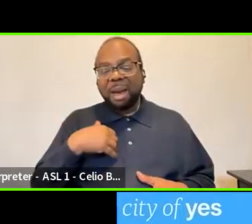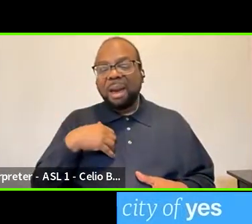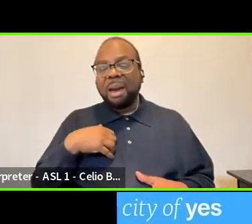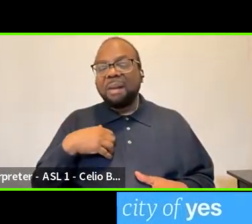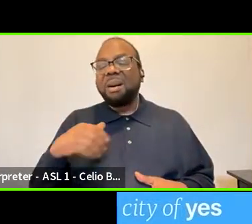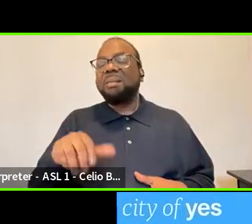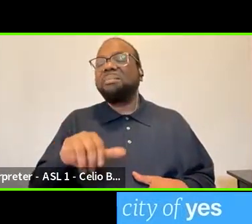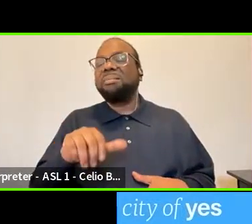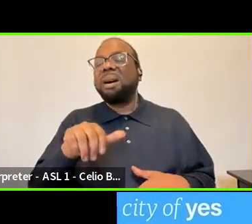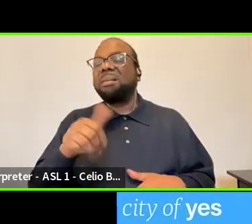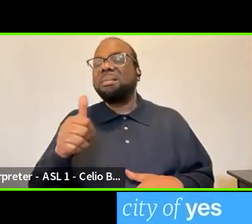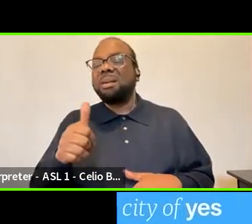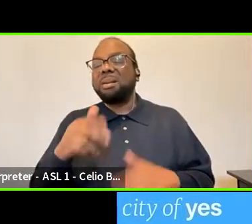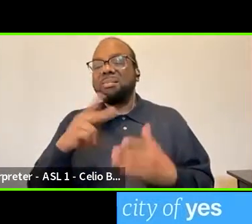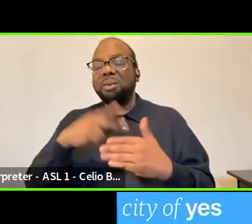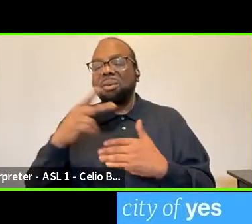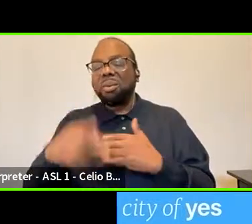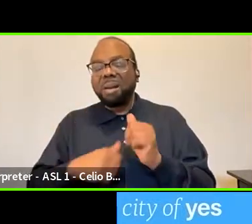421A.